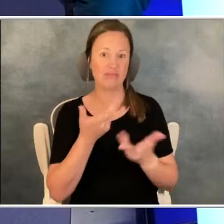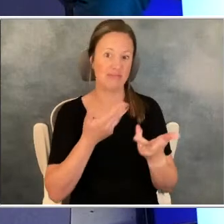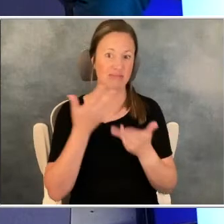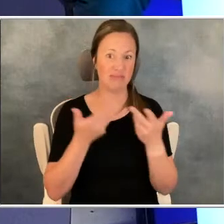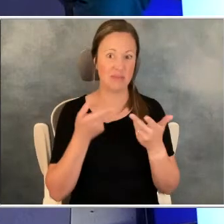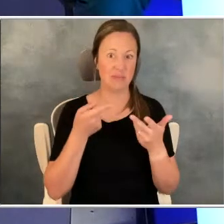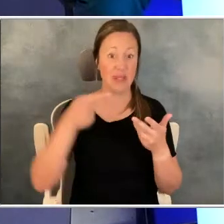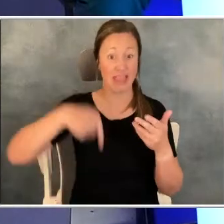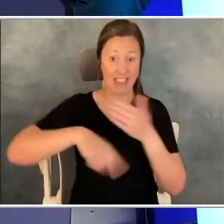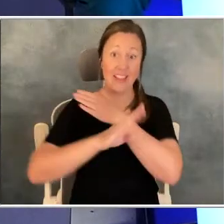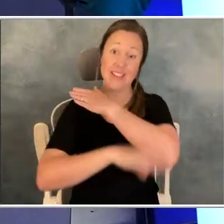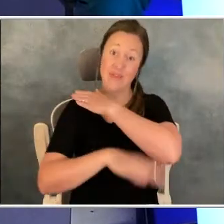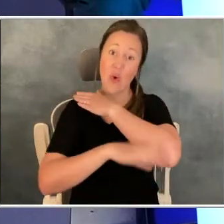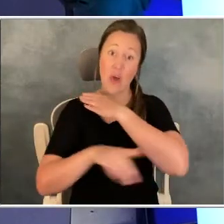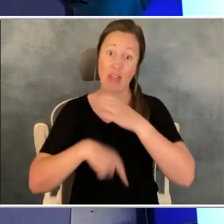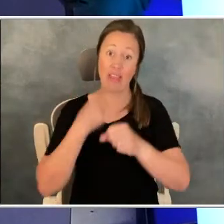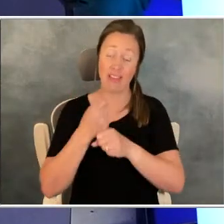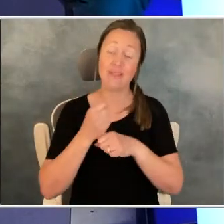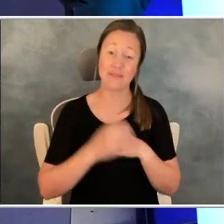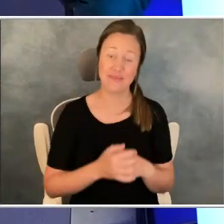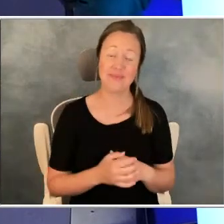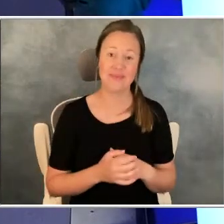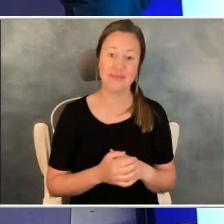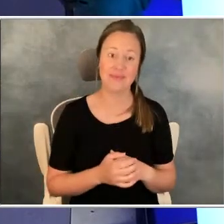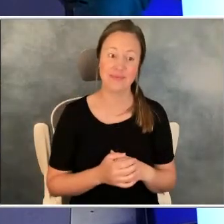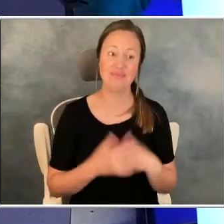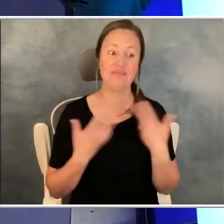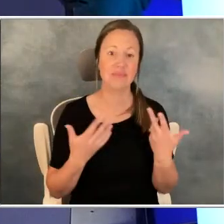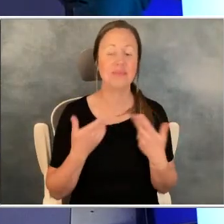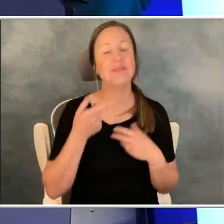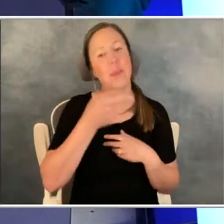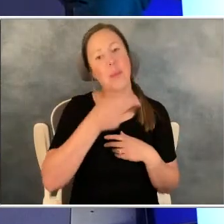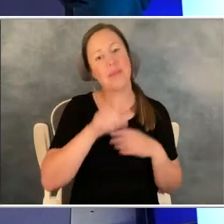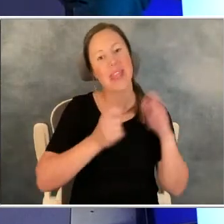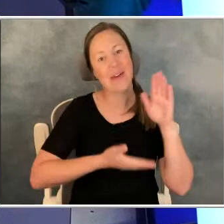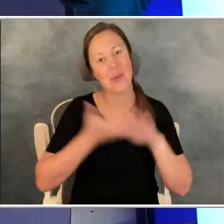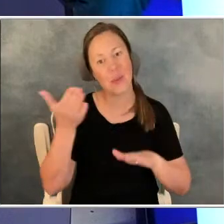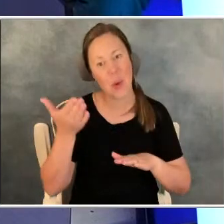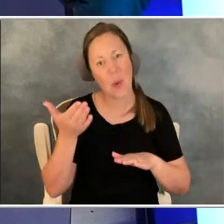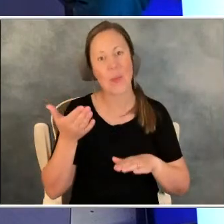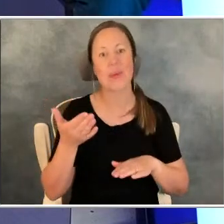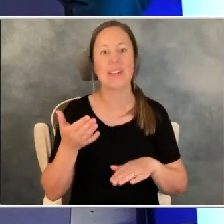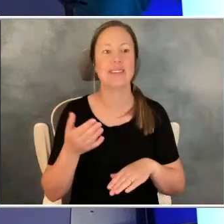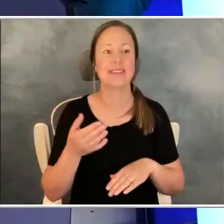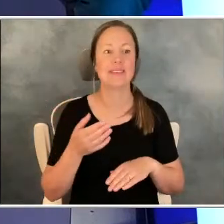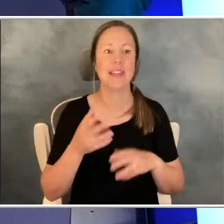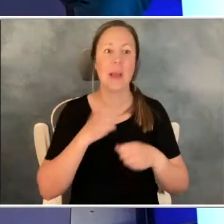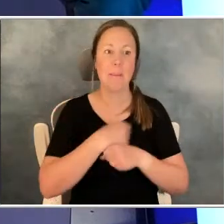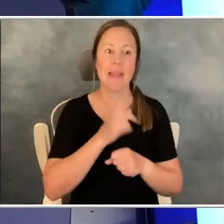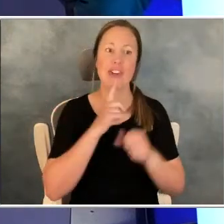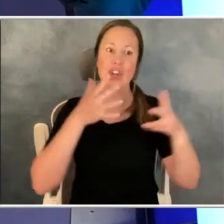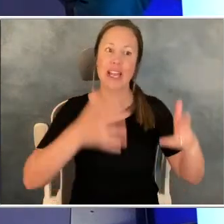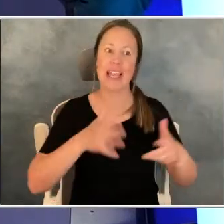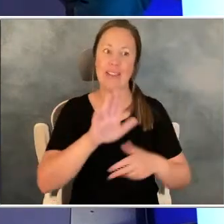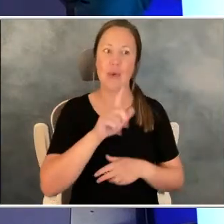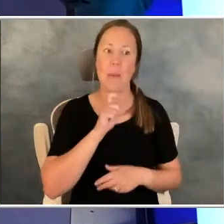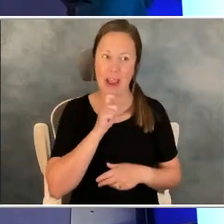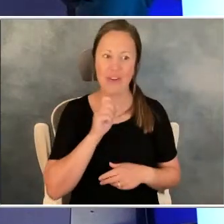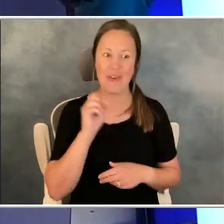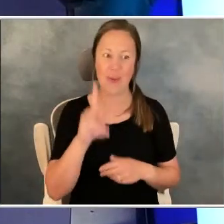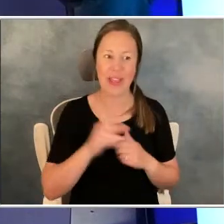fall. So I understand that you do have to go. Don't walk away with your microphone on. Okay. All Thank right. you. Thank you for being here. All